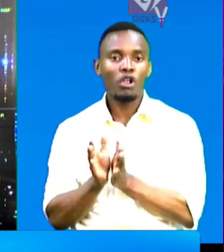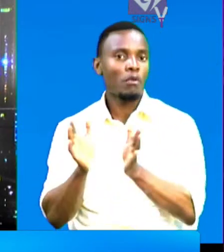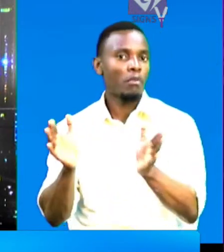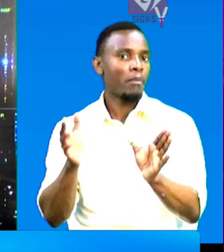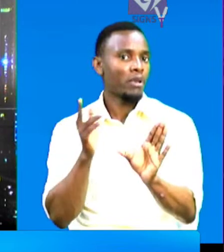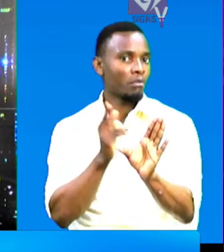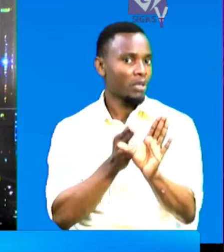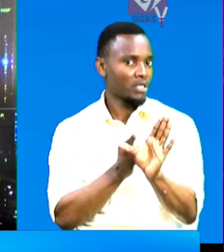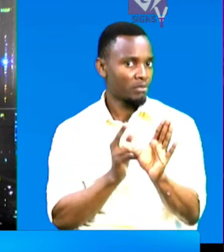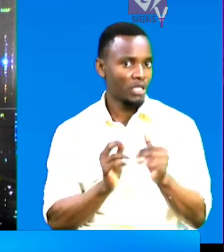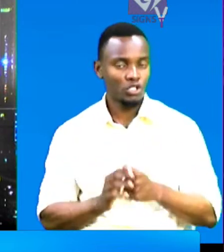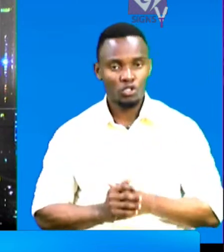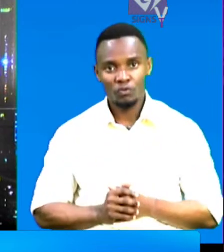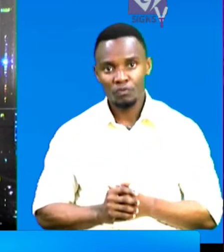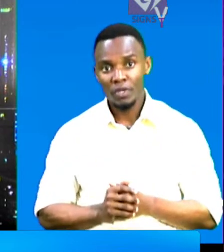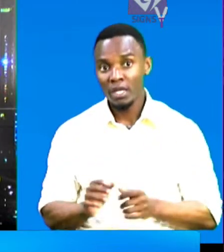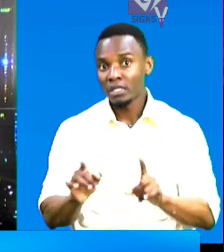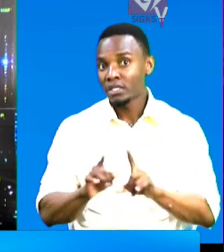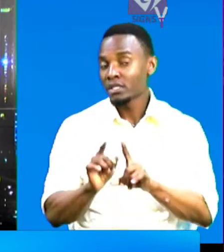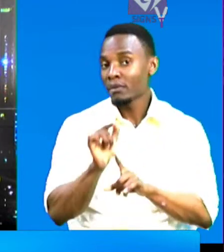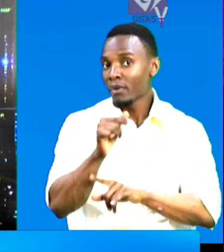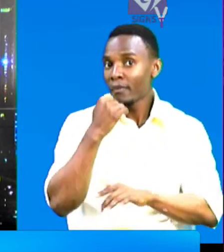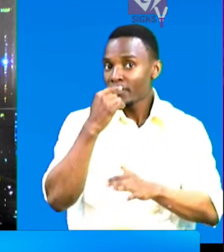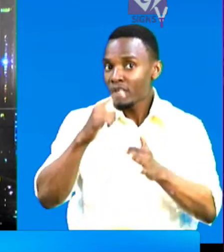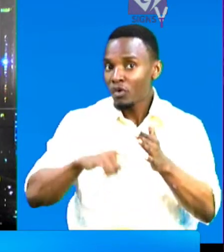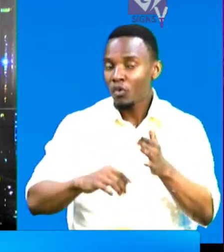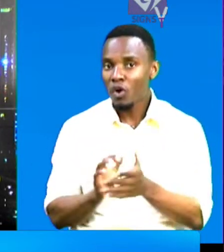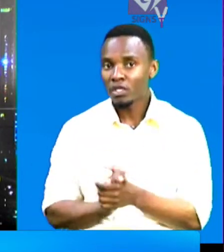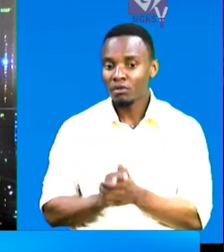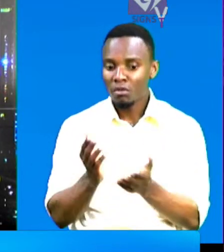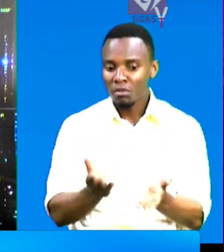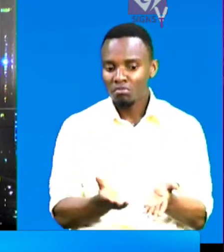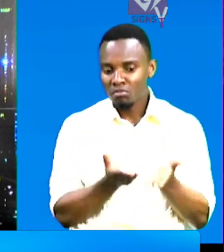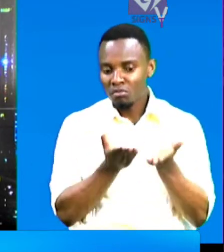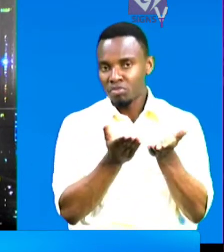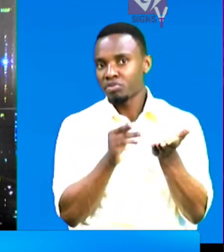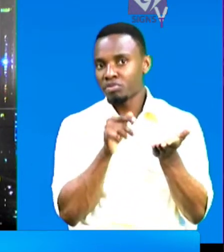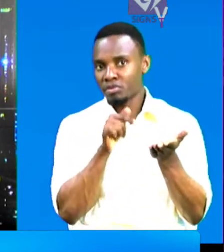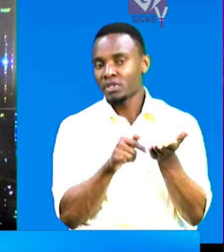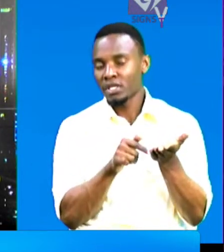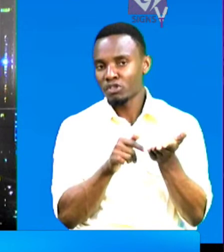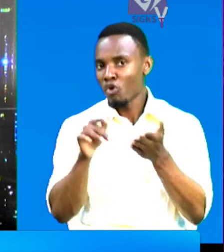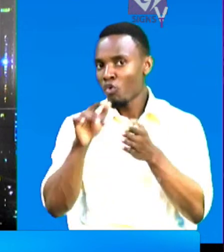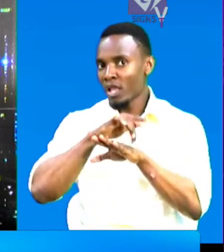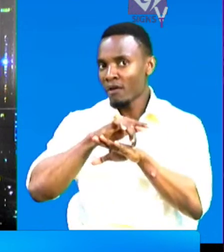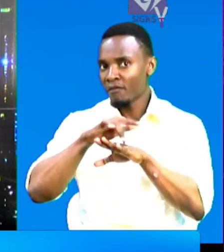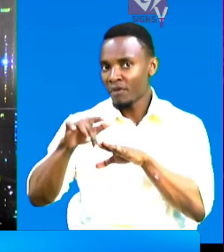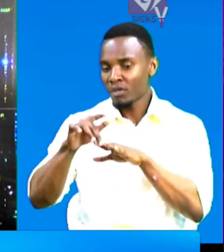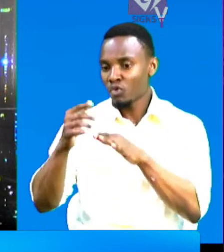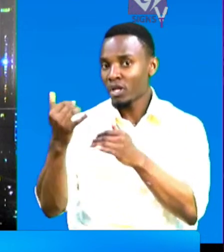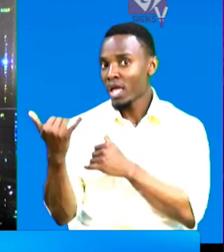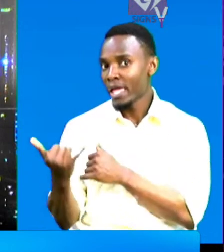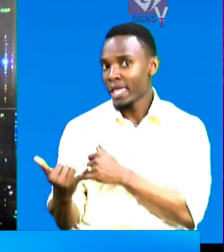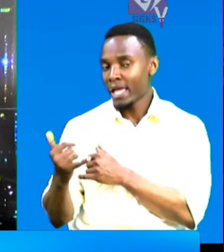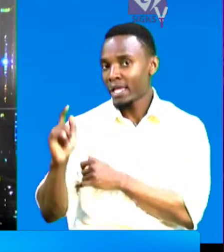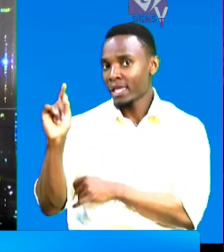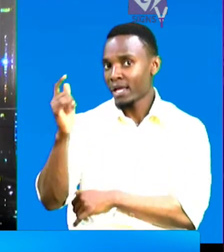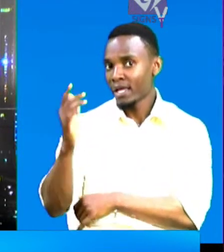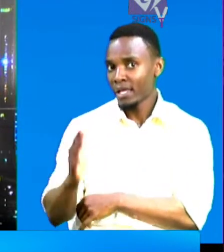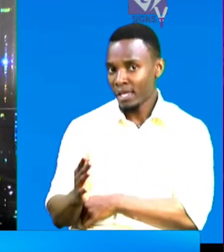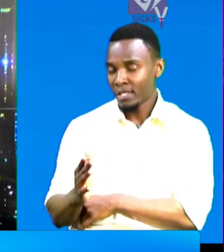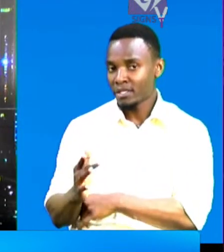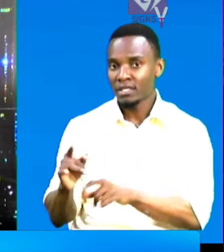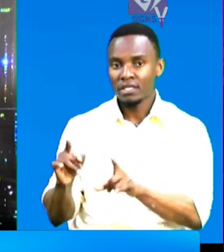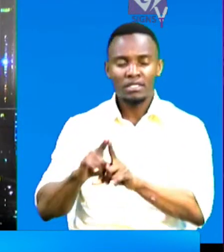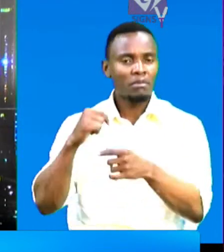participation whatsoever. He further argued that the increase is likely to affect young Kenyans and